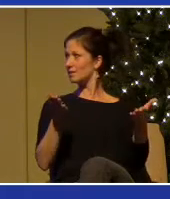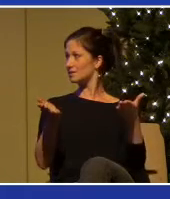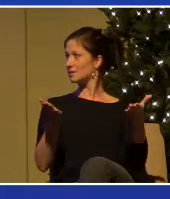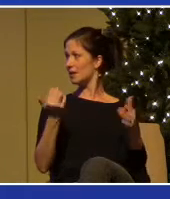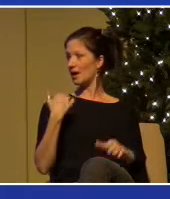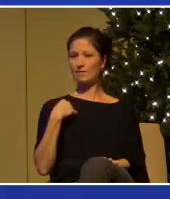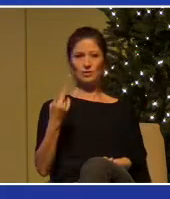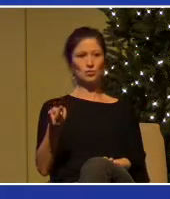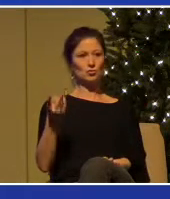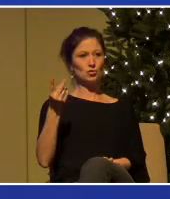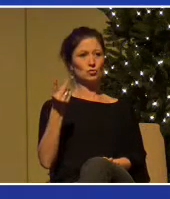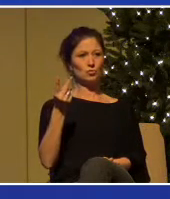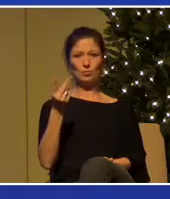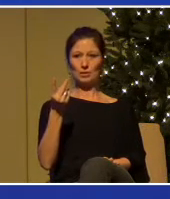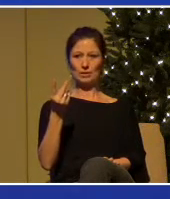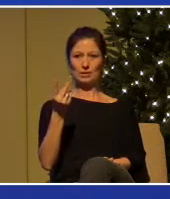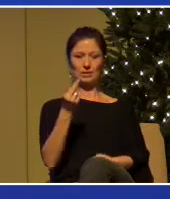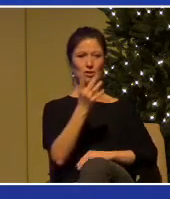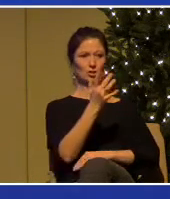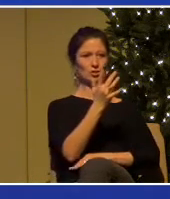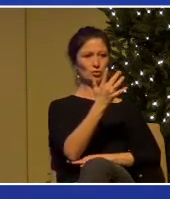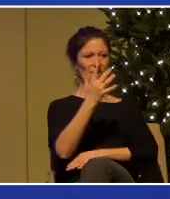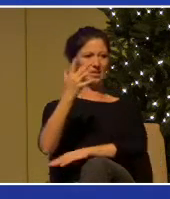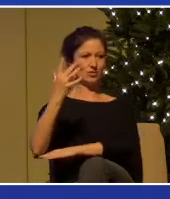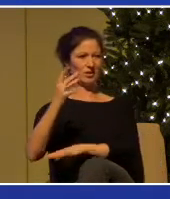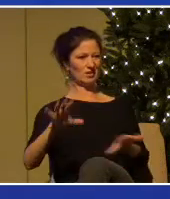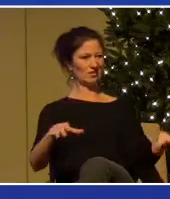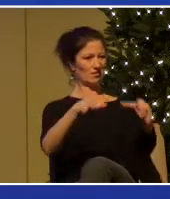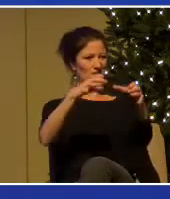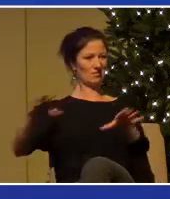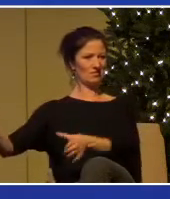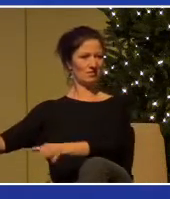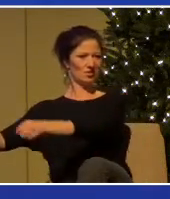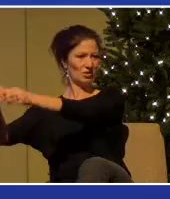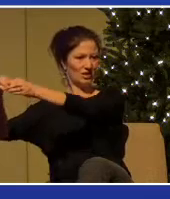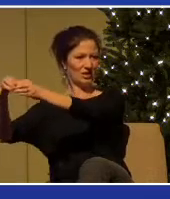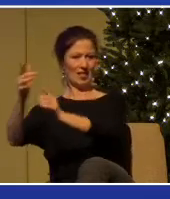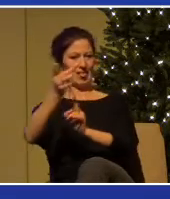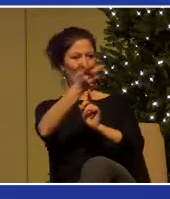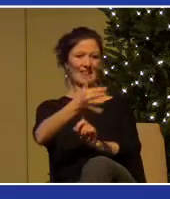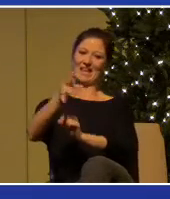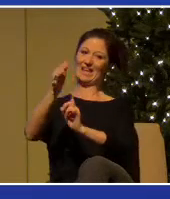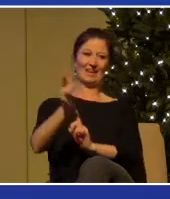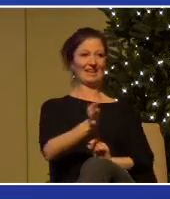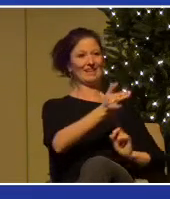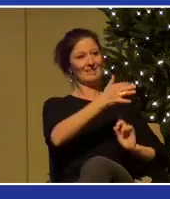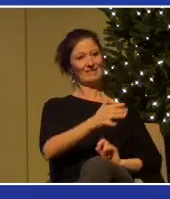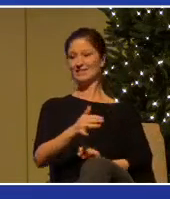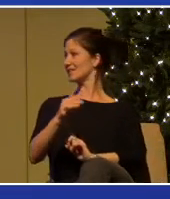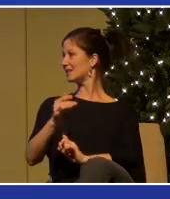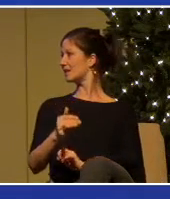two trees of birch branches. We had leaves, these leaves.